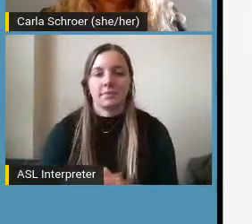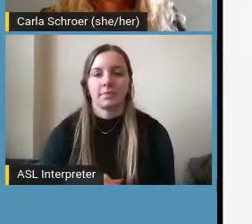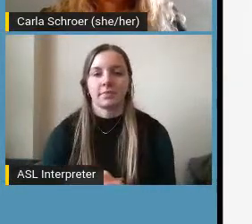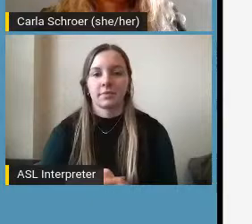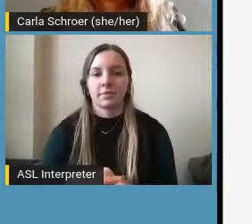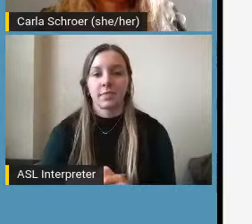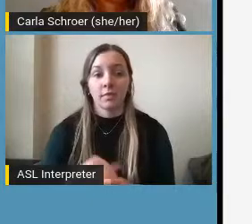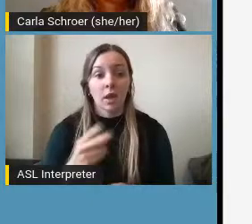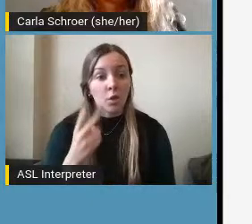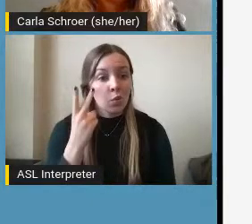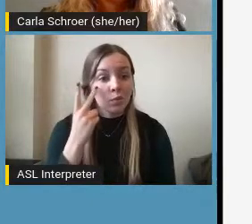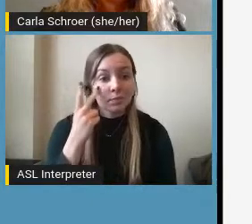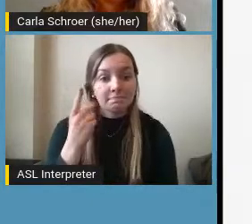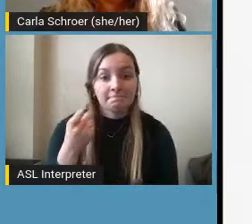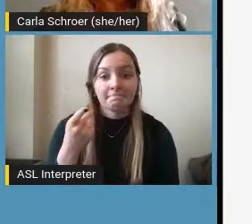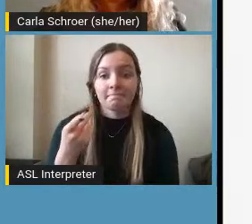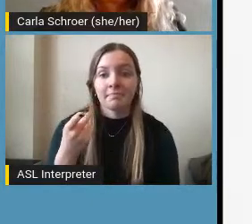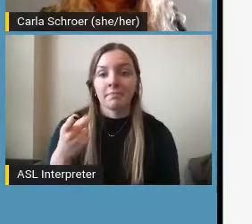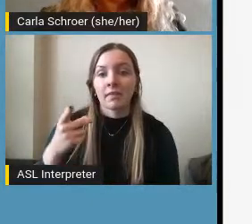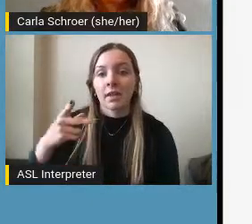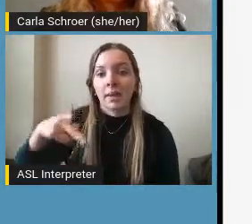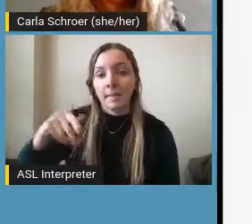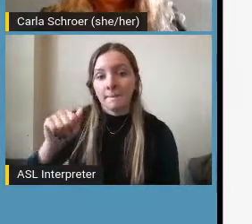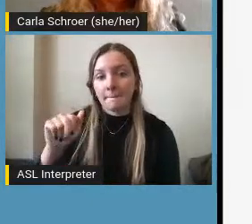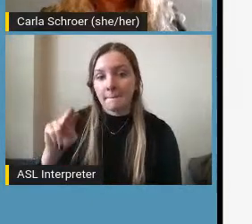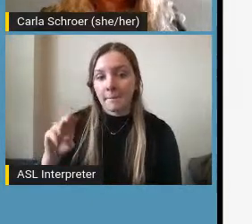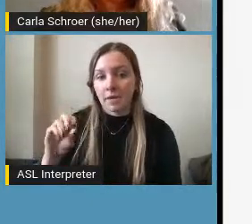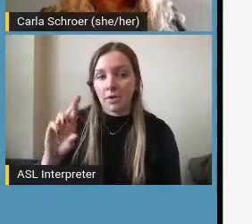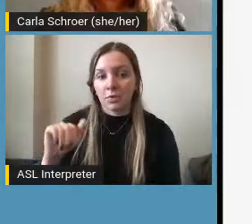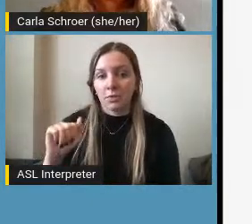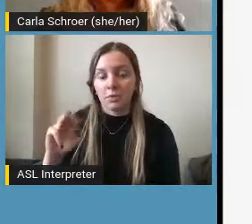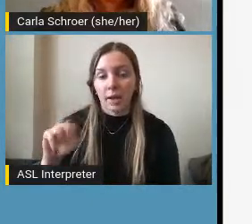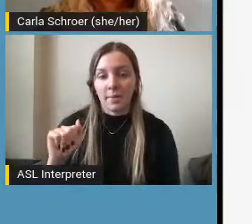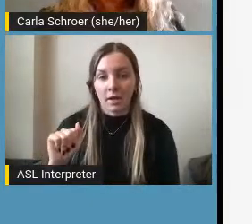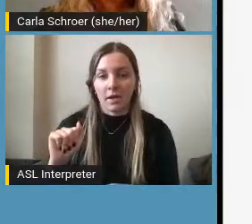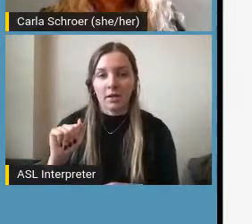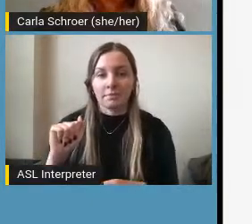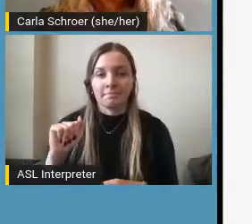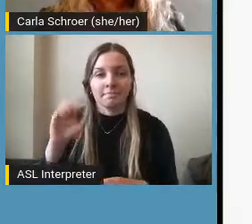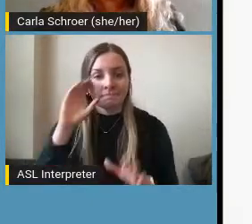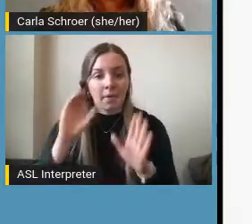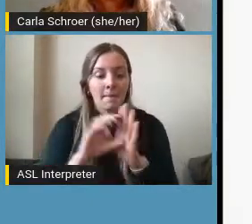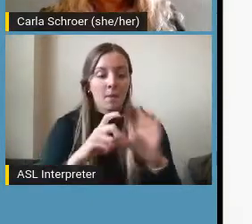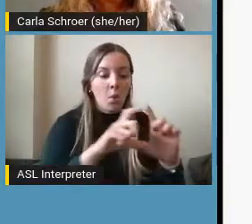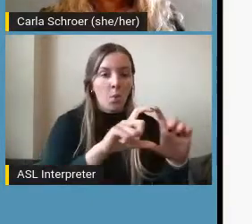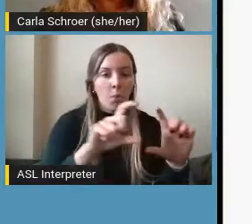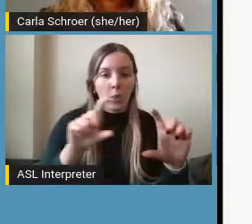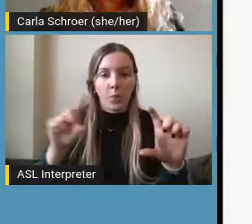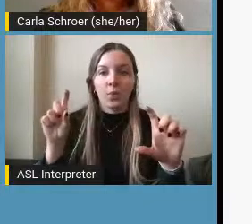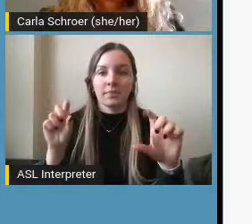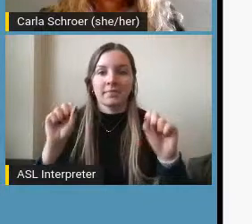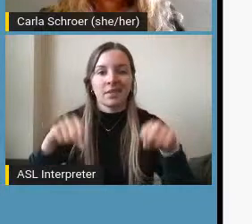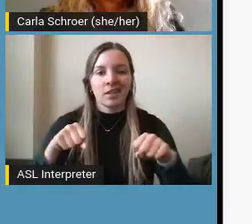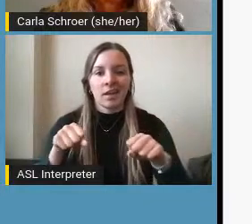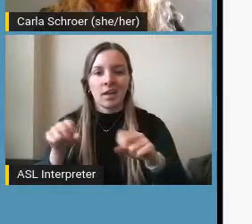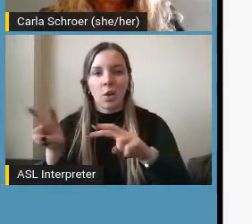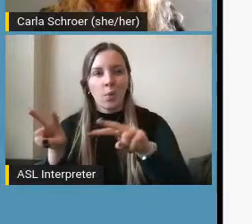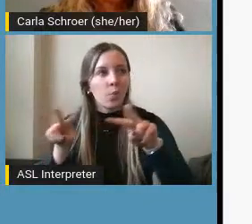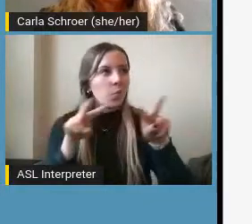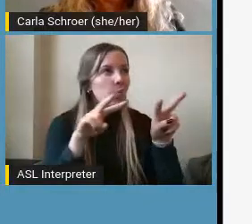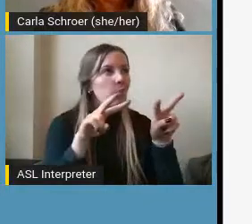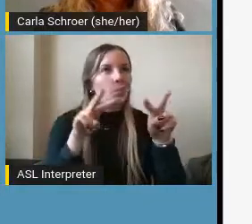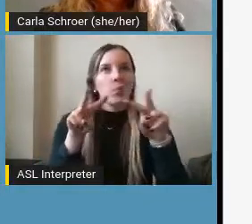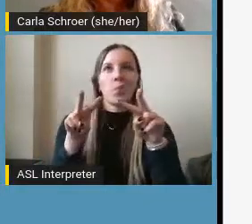one in San Francisco that I just found on the web. I didn't make this one. We can kind of spin around and get a feel for where